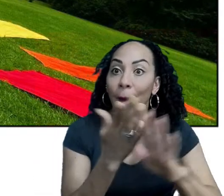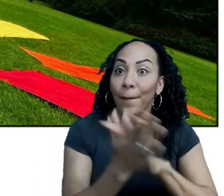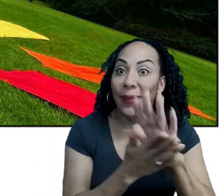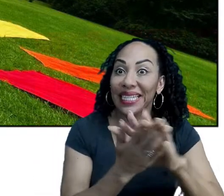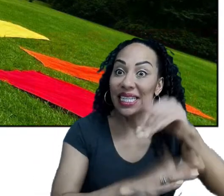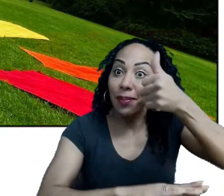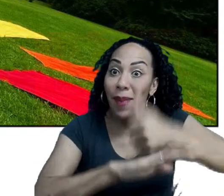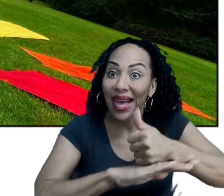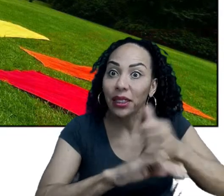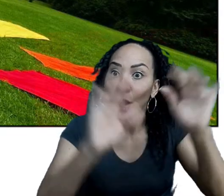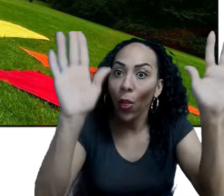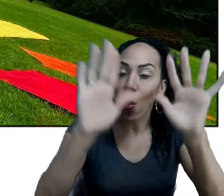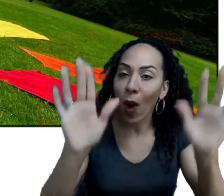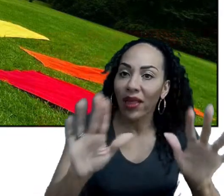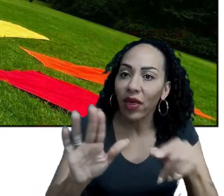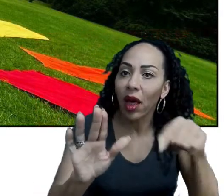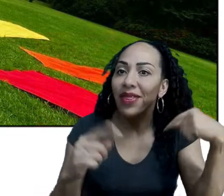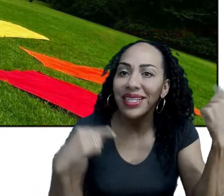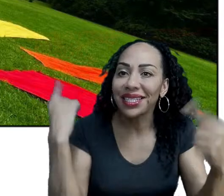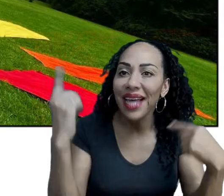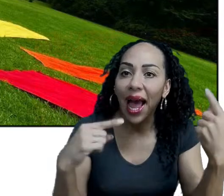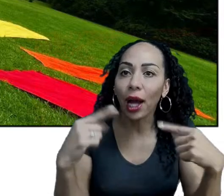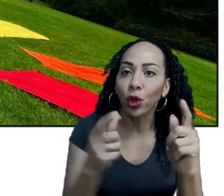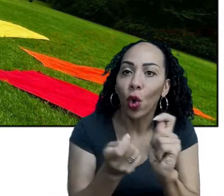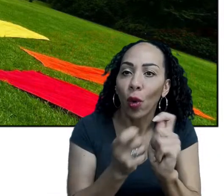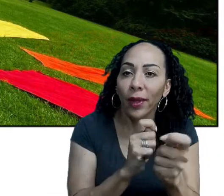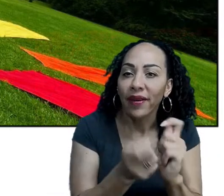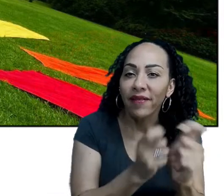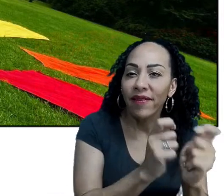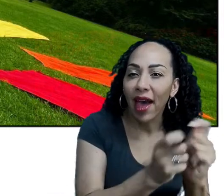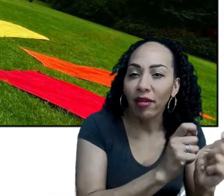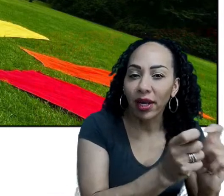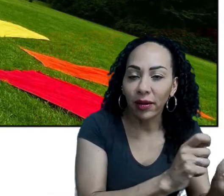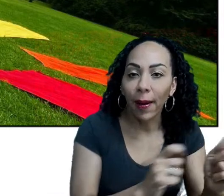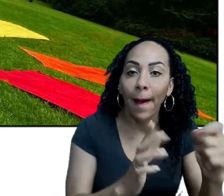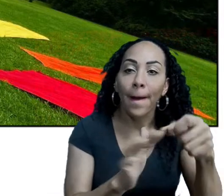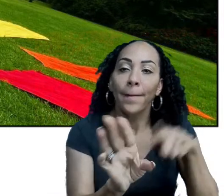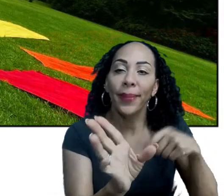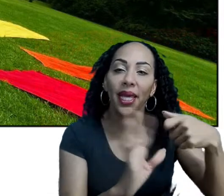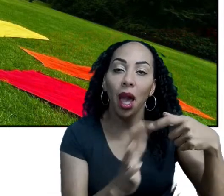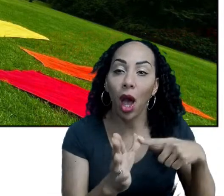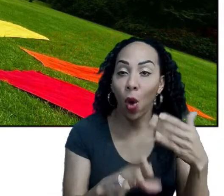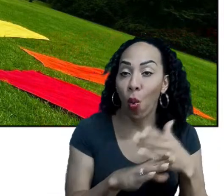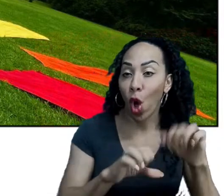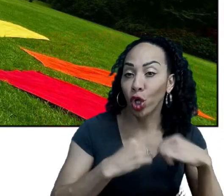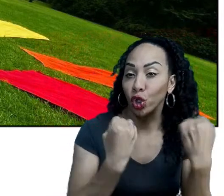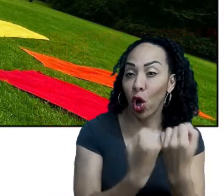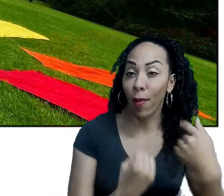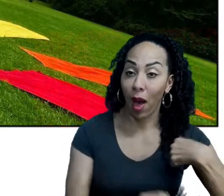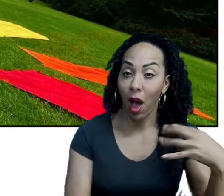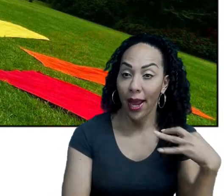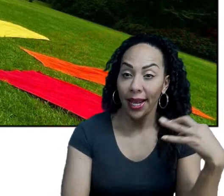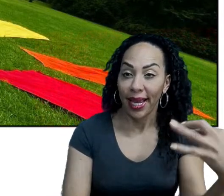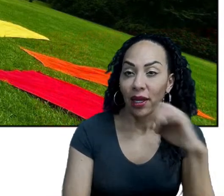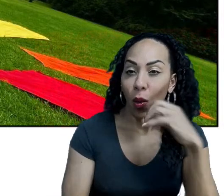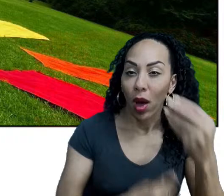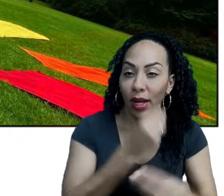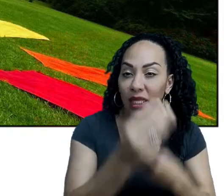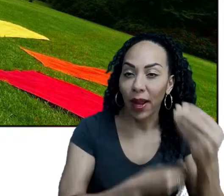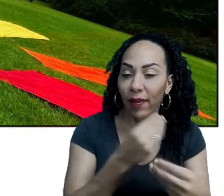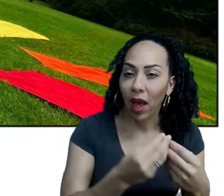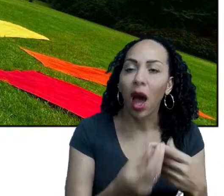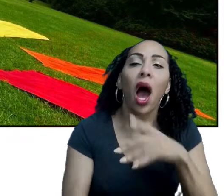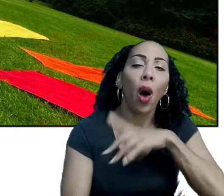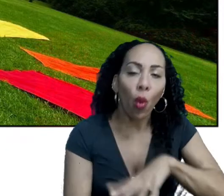that's Skyvane. Pika Workshop is what I lead. So today I'm going to be talking to you about Pika Workshop. The reason I'm making that important distinction at the